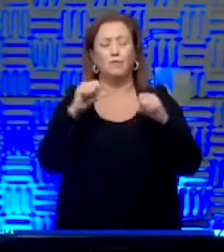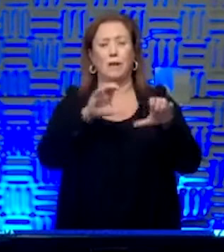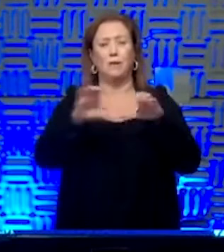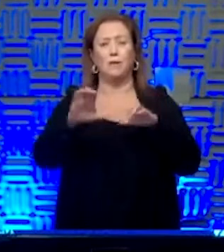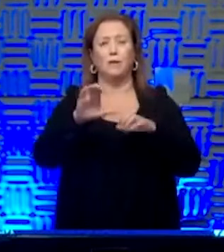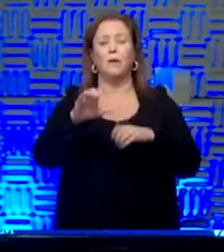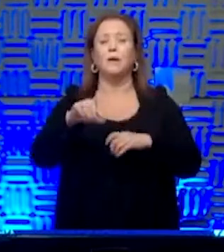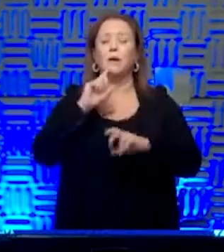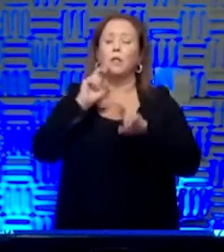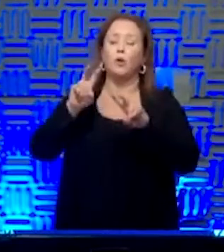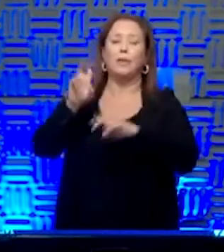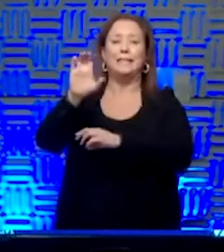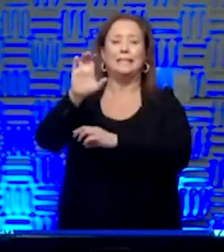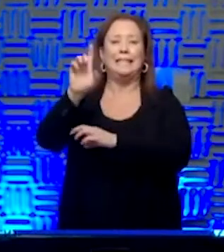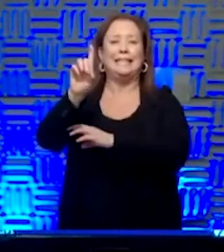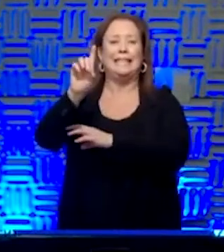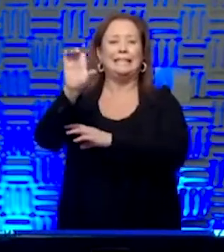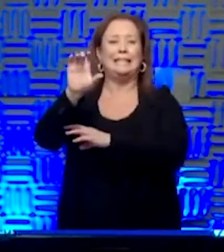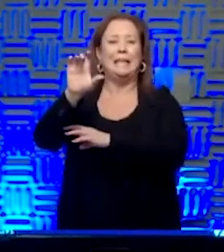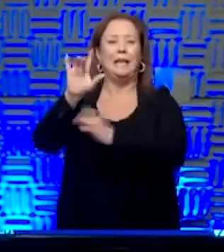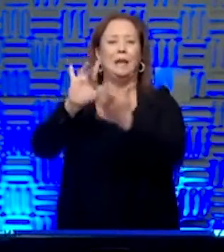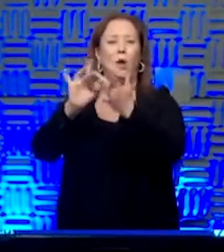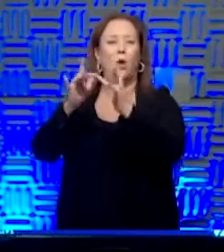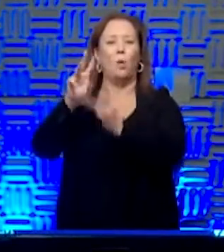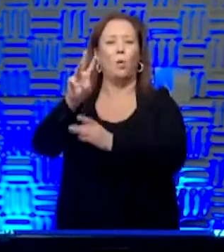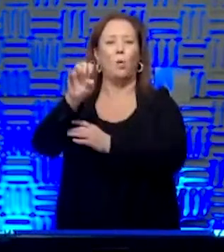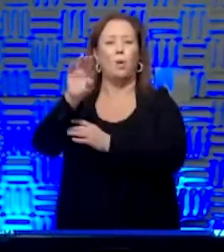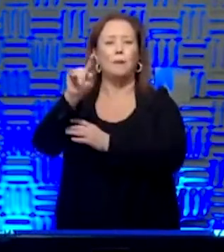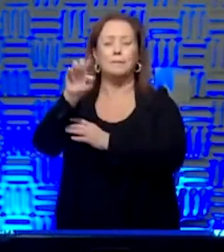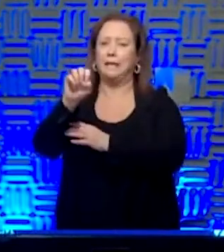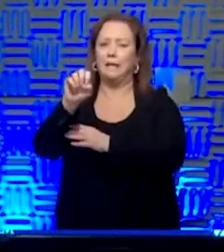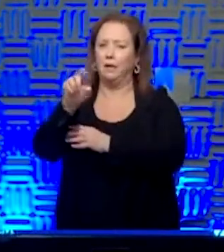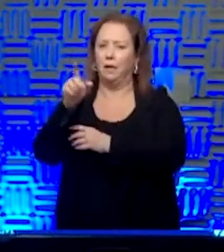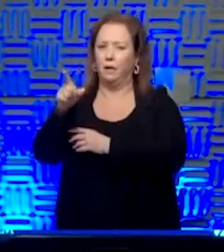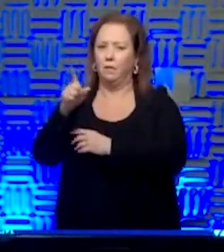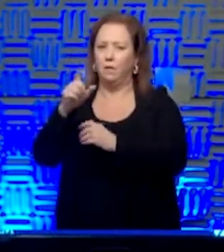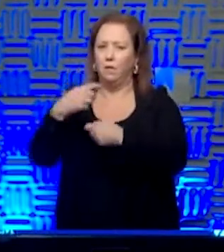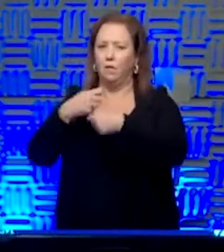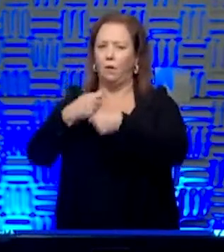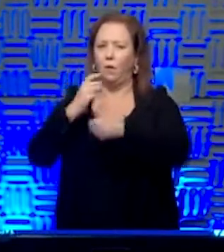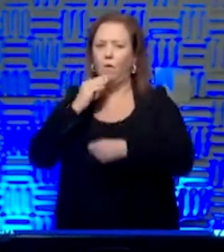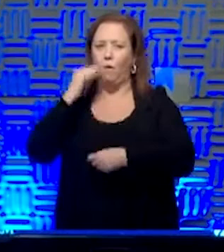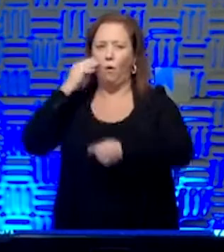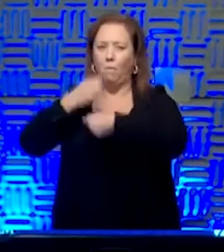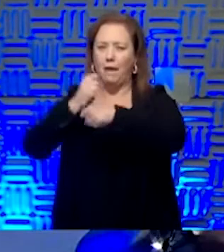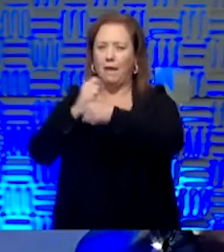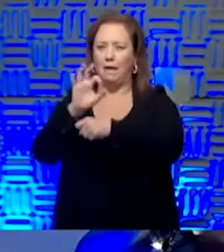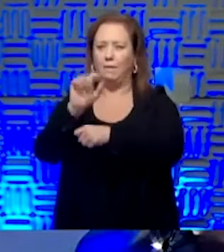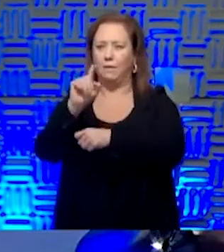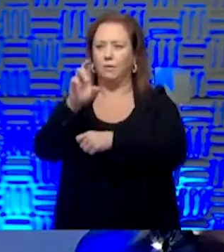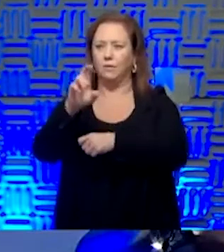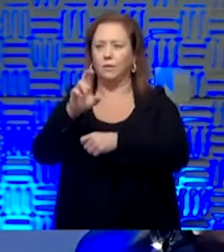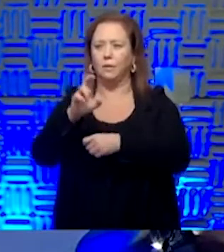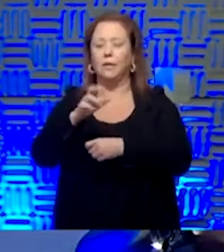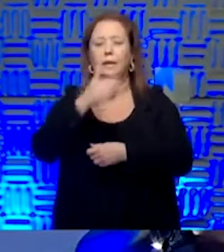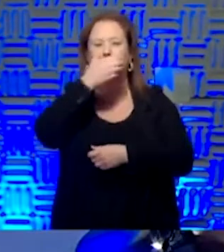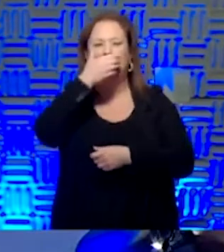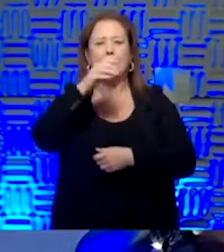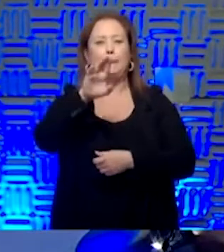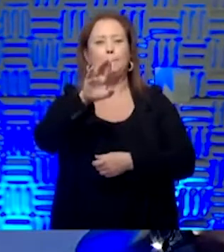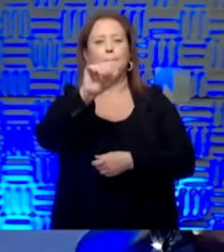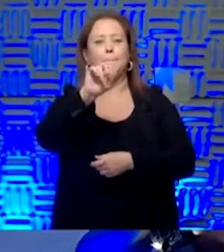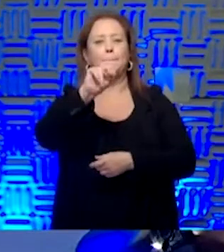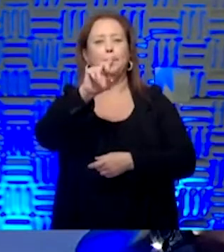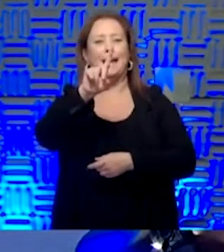the CDC website, look at their guidance. I don't think you're going to find a lot of homemade filters in I think they were even just saying bandanas or scarves. Yeah, the